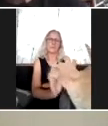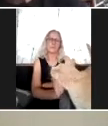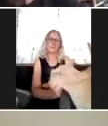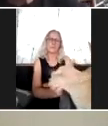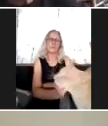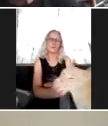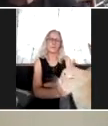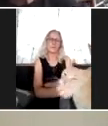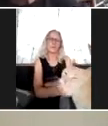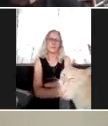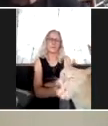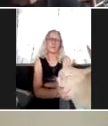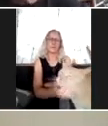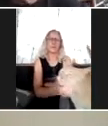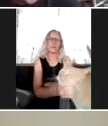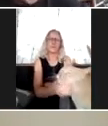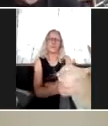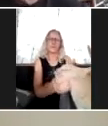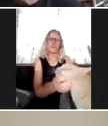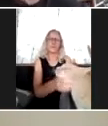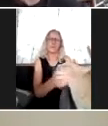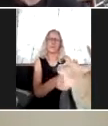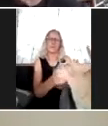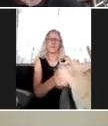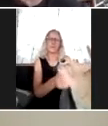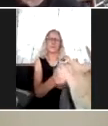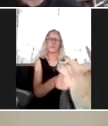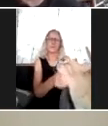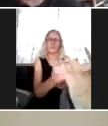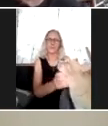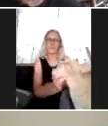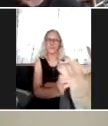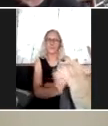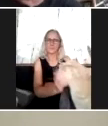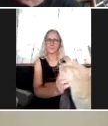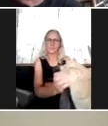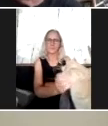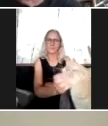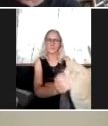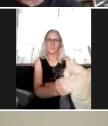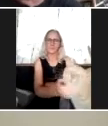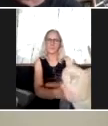So the question is, who is ruling on the Earth today?